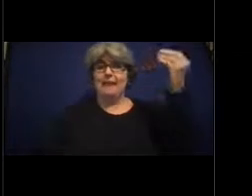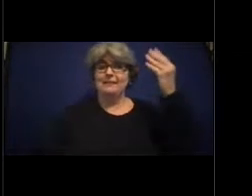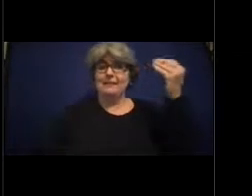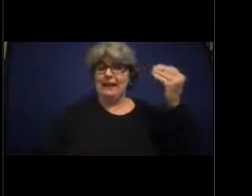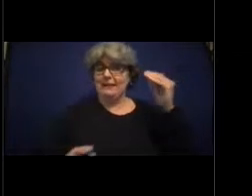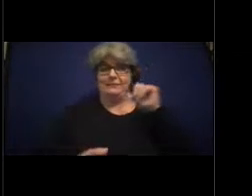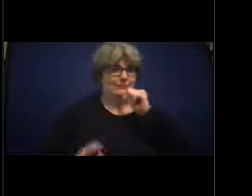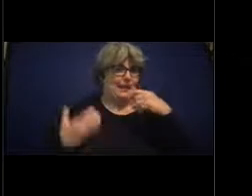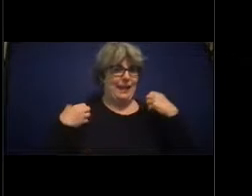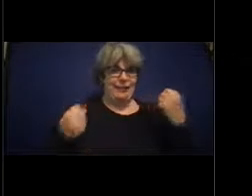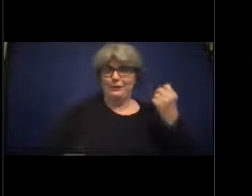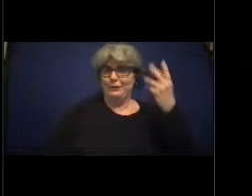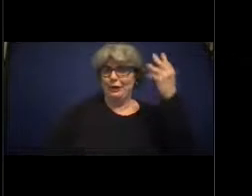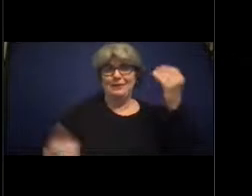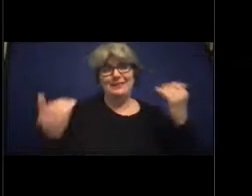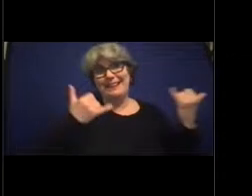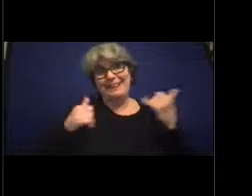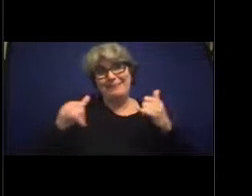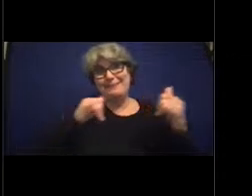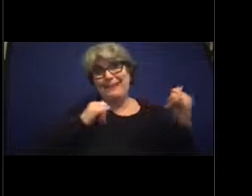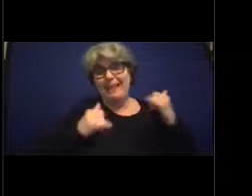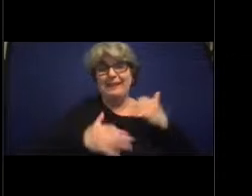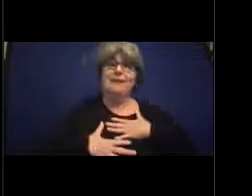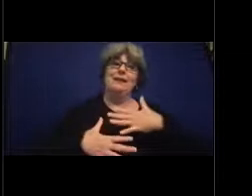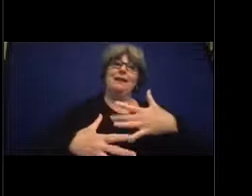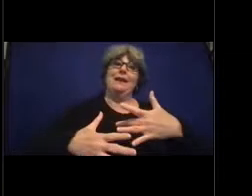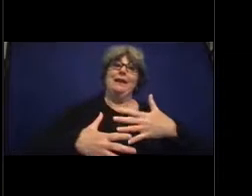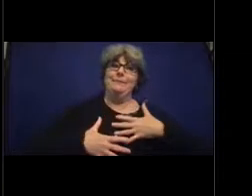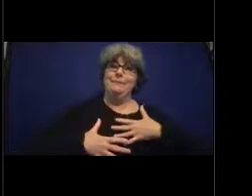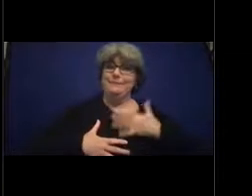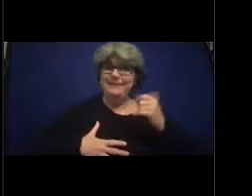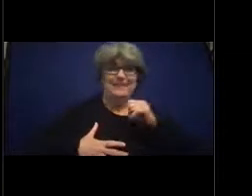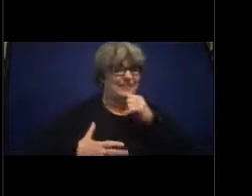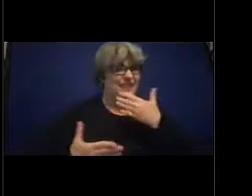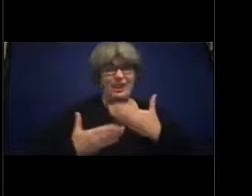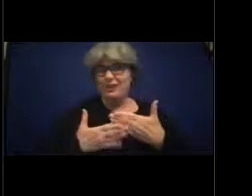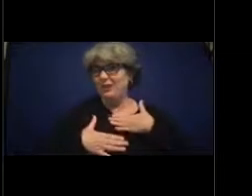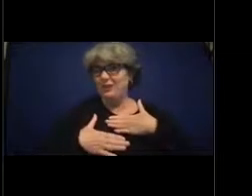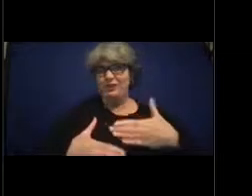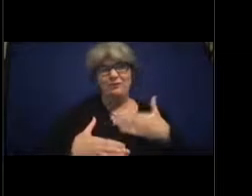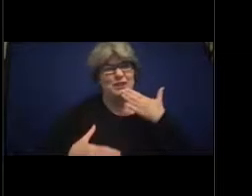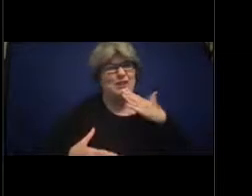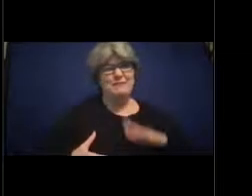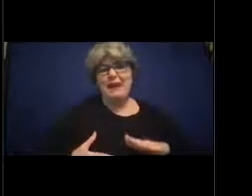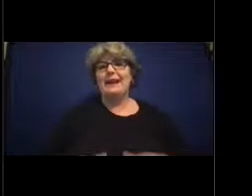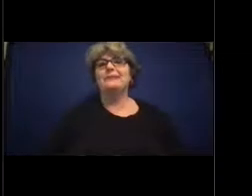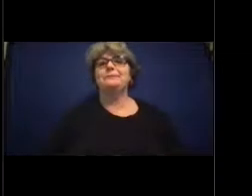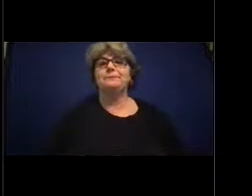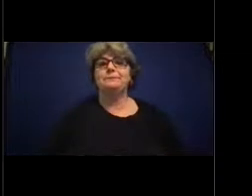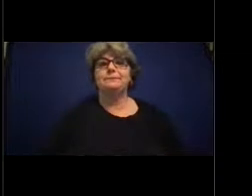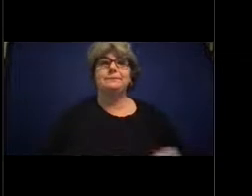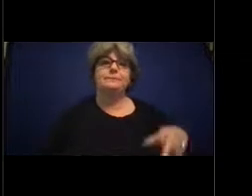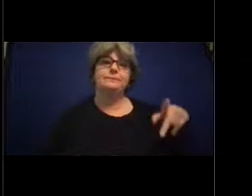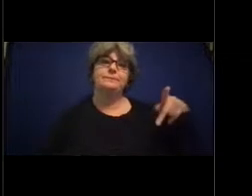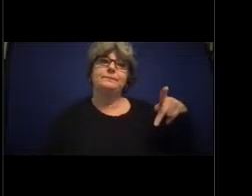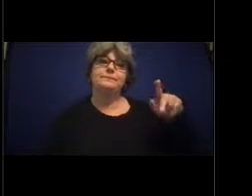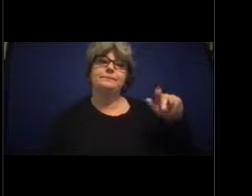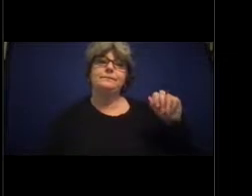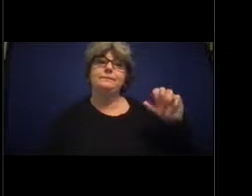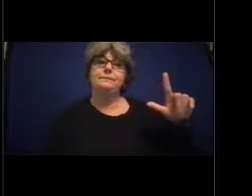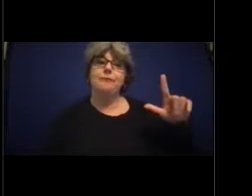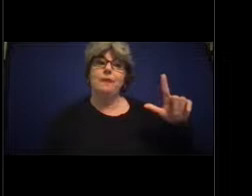healthy to go outside and play and breathe that smoke, because it's not good for us to breathe. And I know Paul works with some